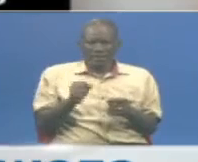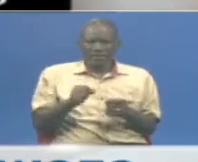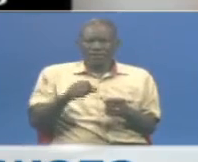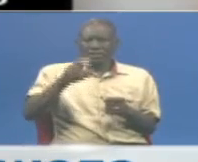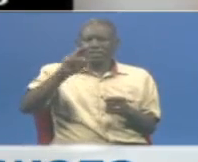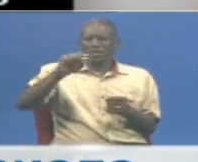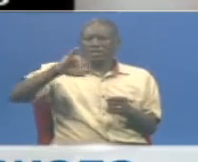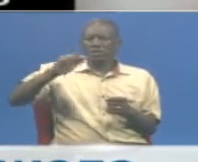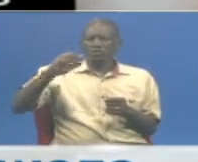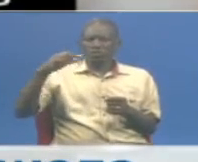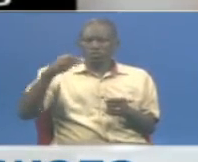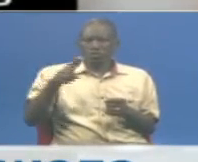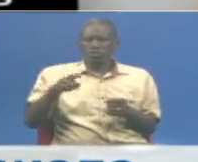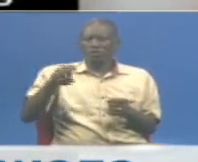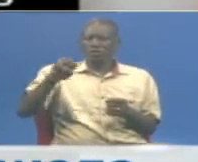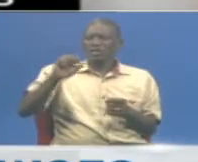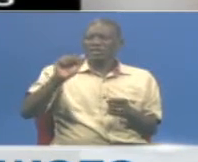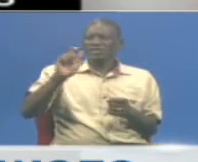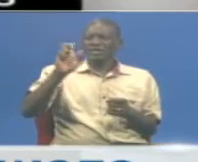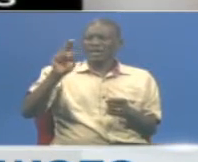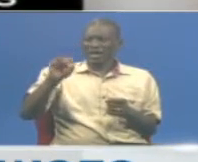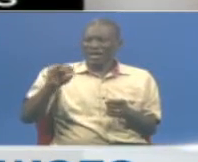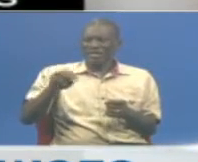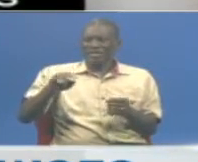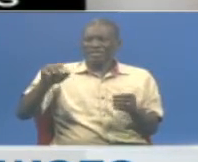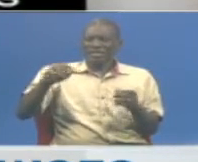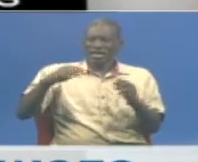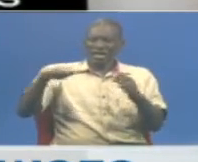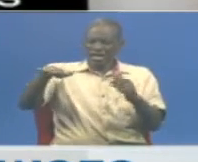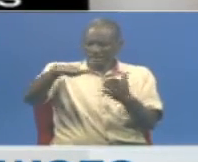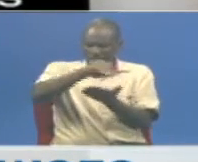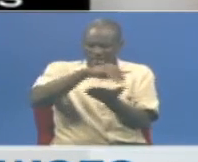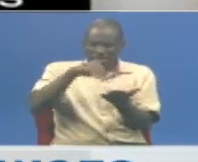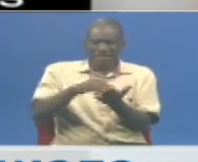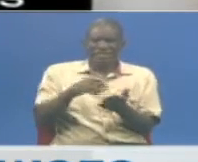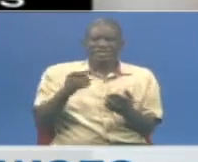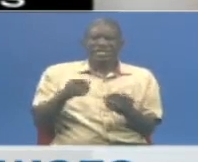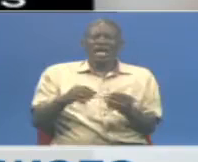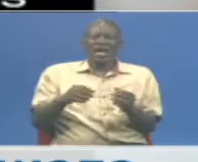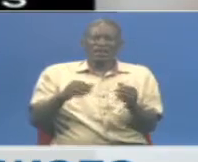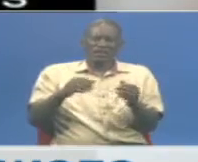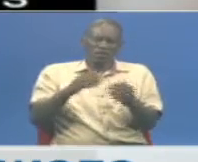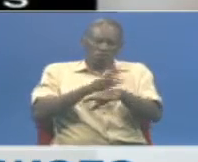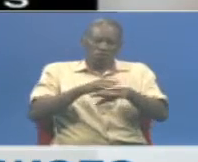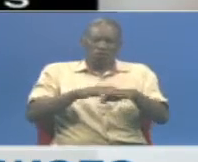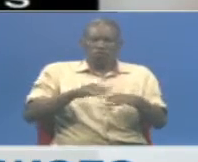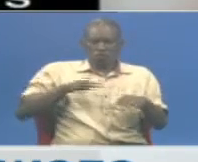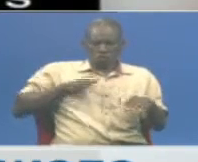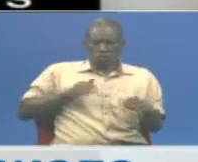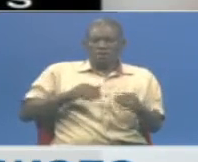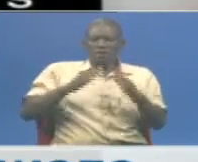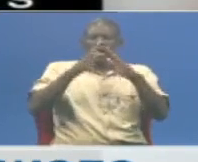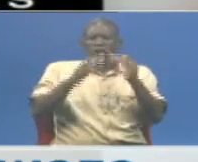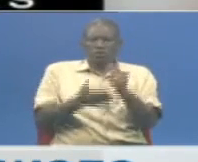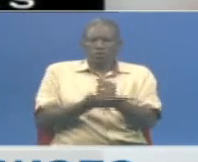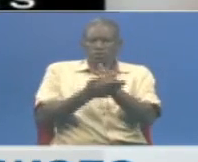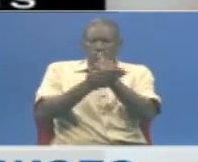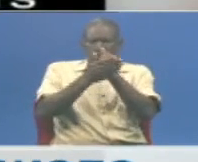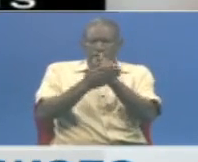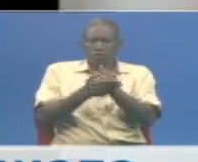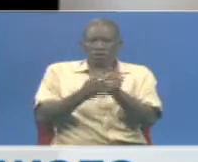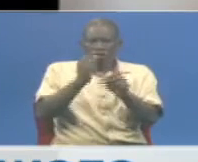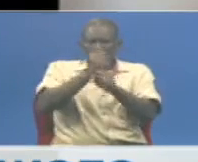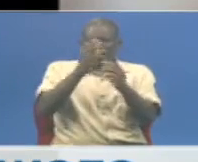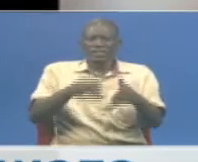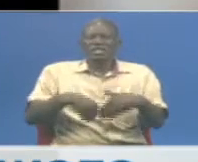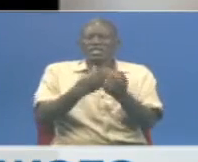Njogu, the Sakan shelters in Saudi Arabia are friendly to female domestic workers, offering food, shelter and medical